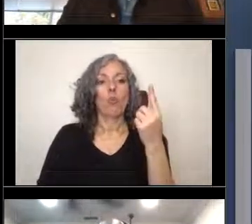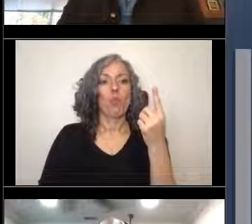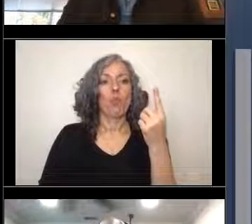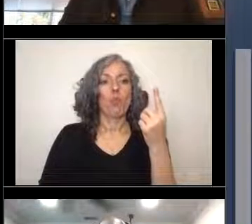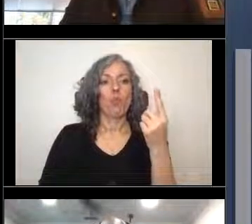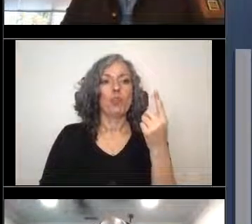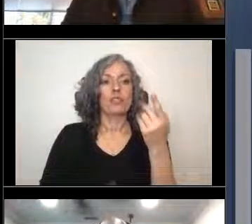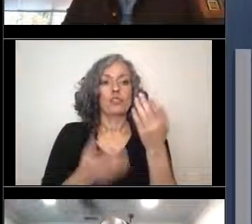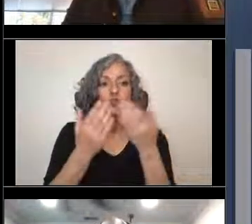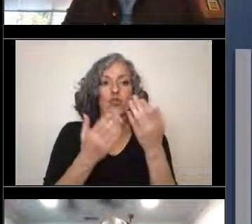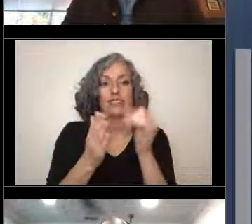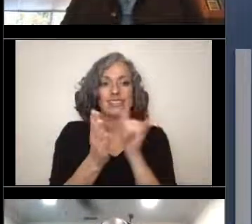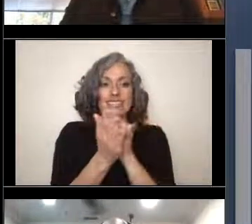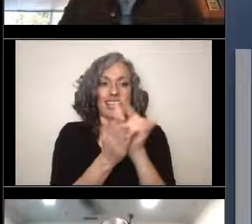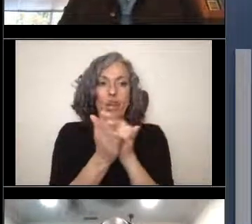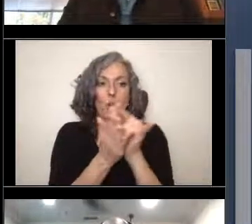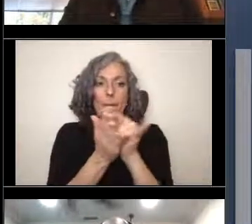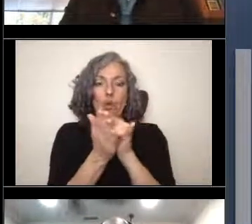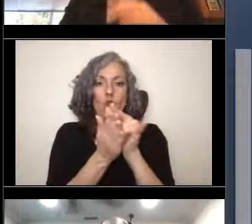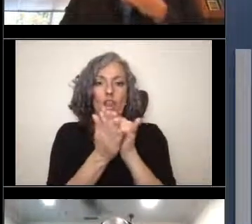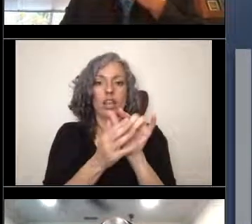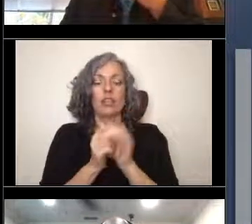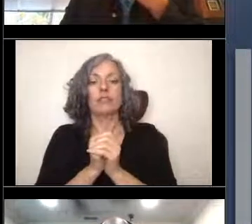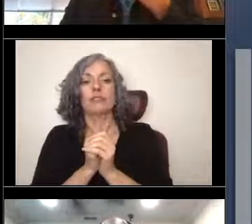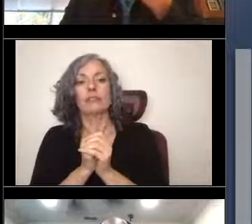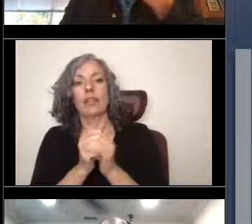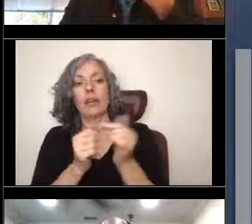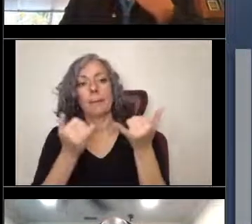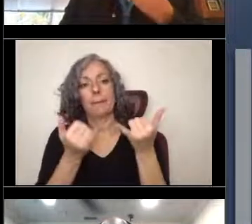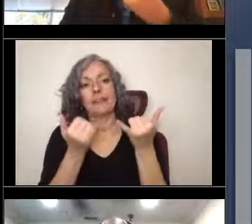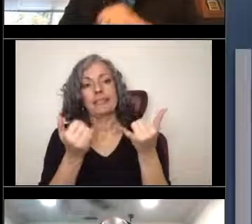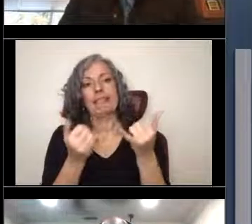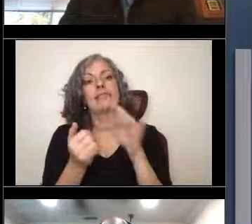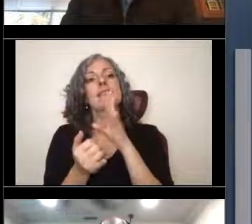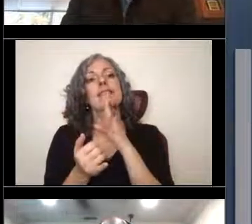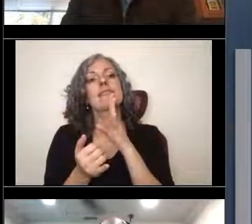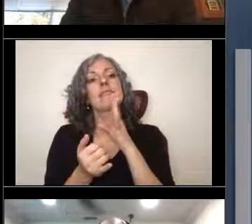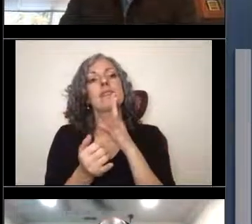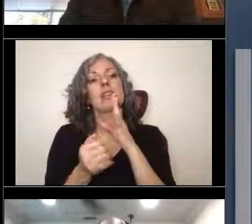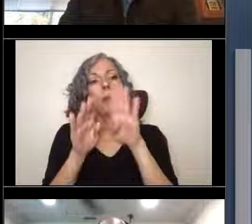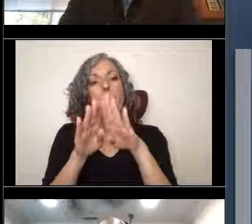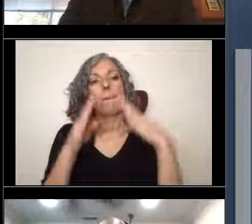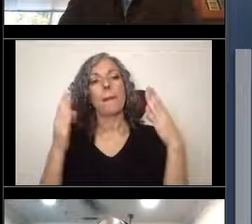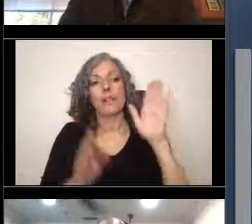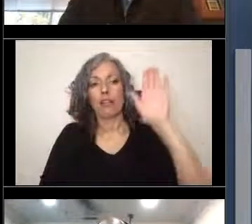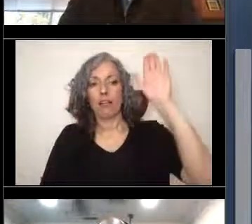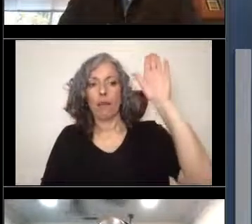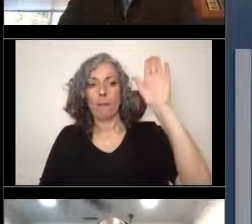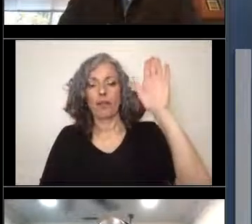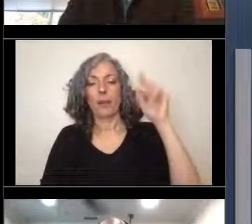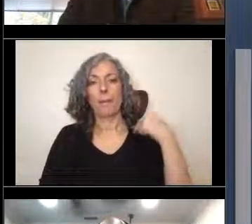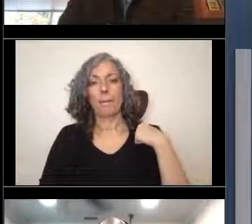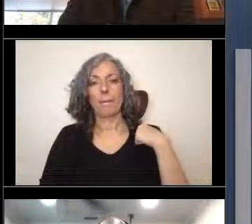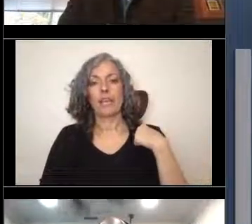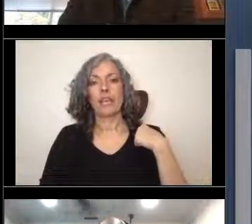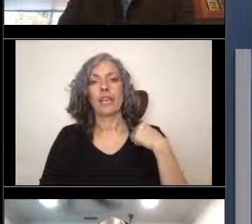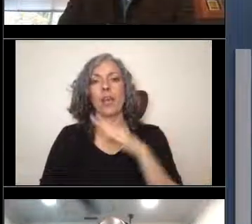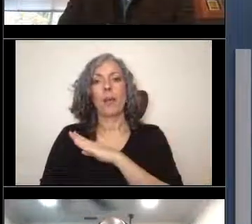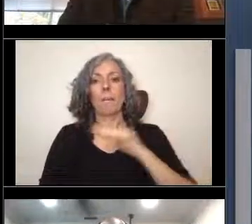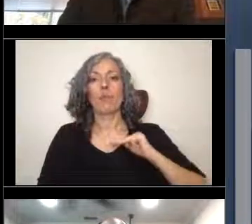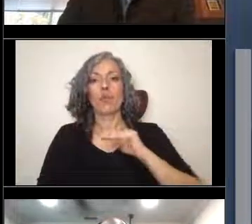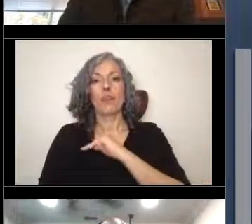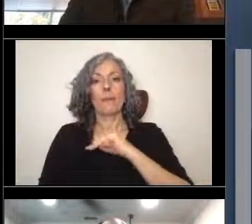5 general aviation airports. I'm here today speaking in public comment as a board member of the California Airports Council and